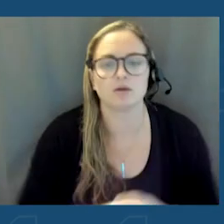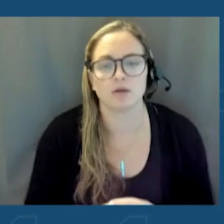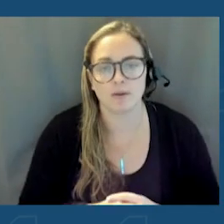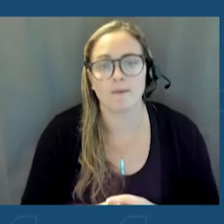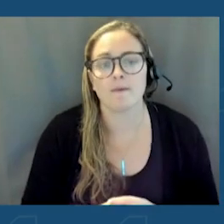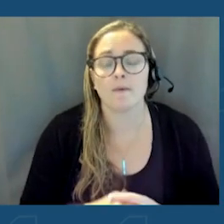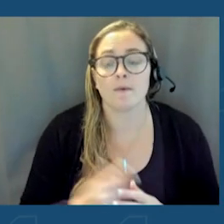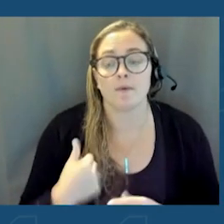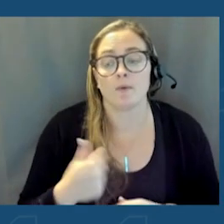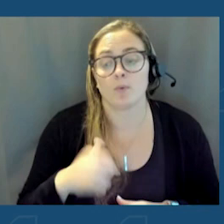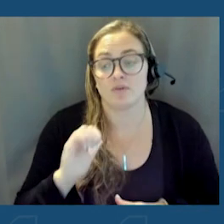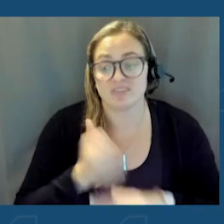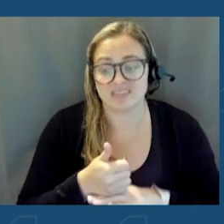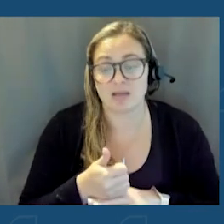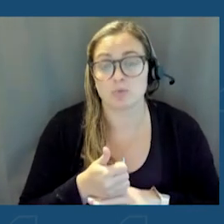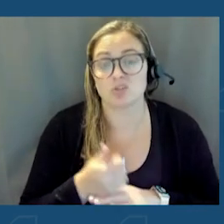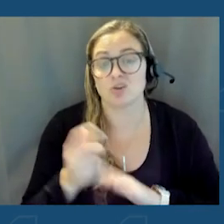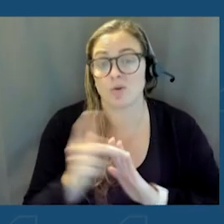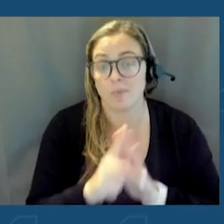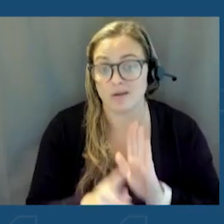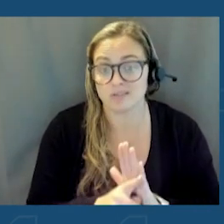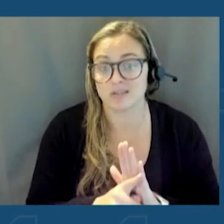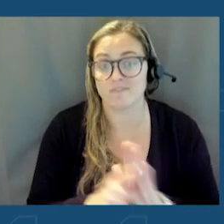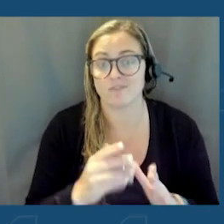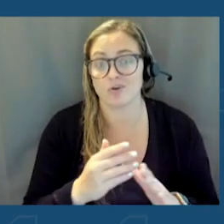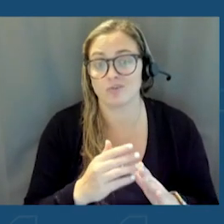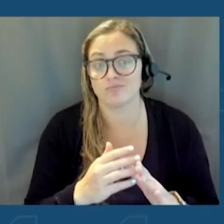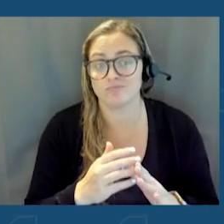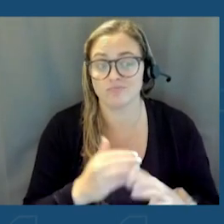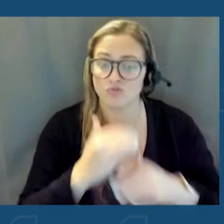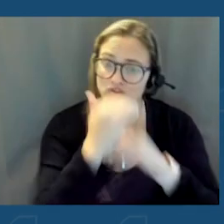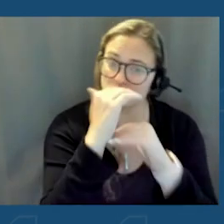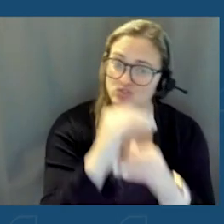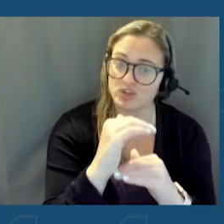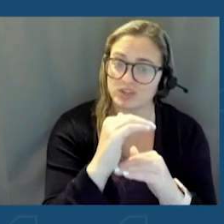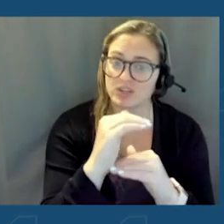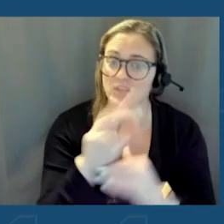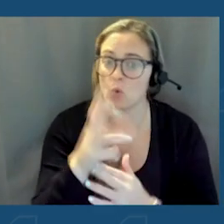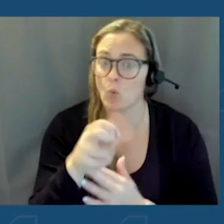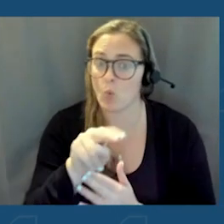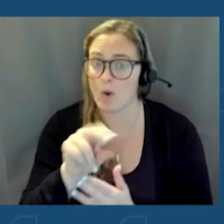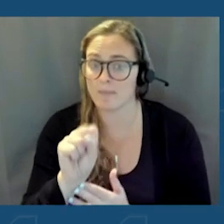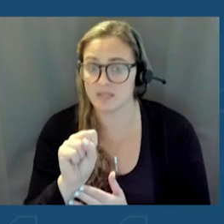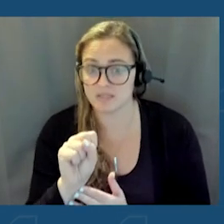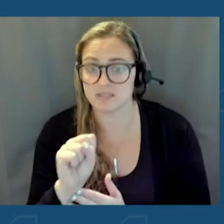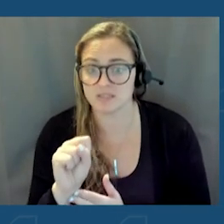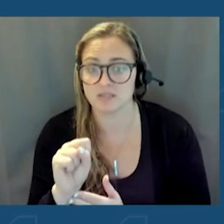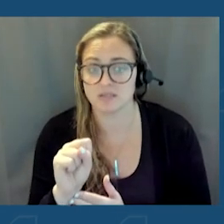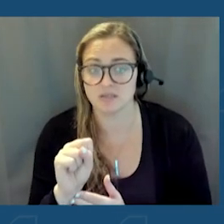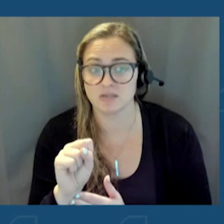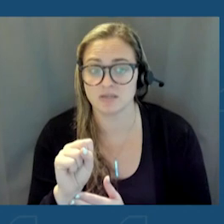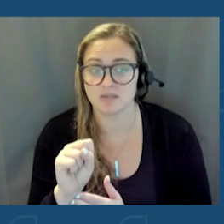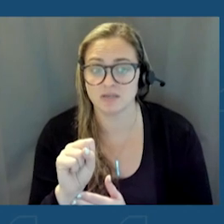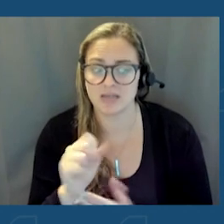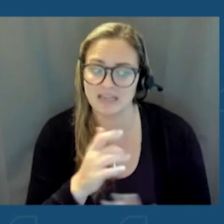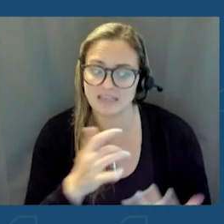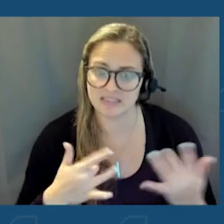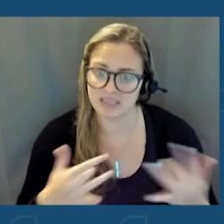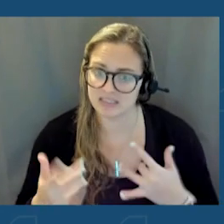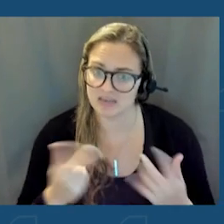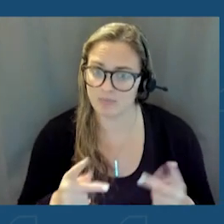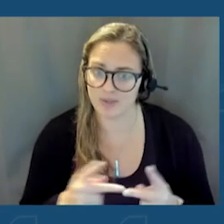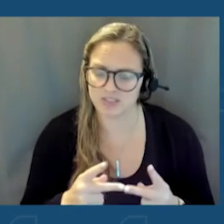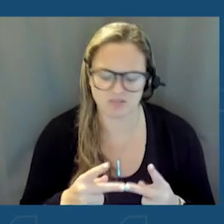established our policy on restricting weapons in sensitive places. We're defining